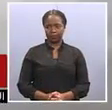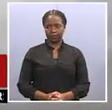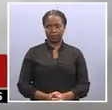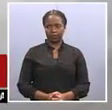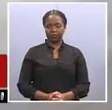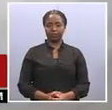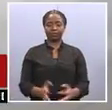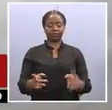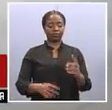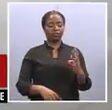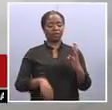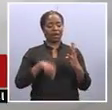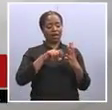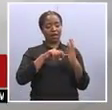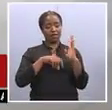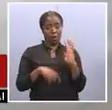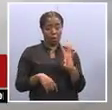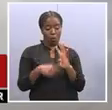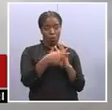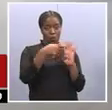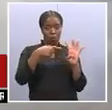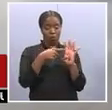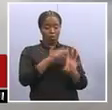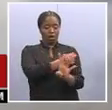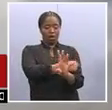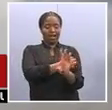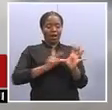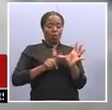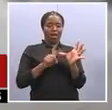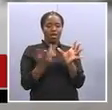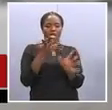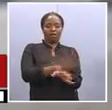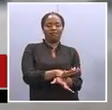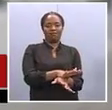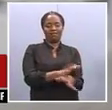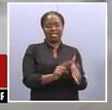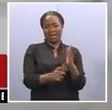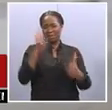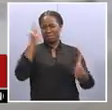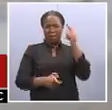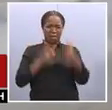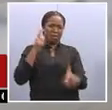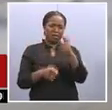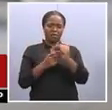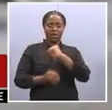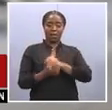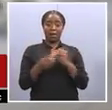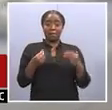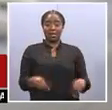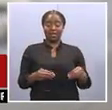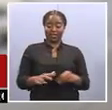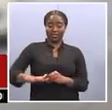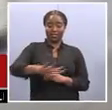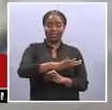1 dead, 4 injured. And that's the aftermath of heavy gunfire in one of the busiest taxi ranks in